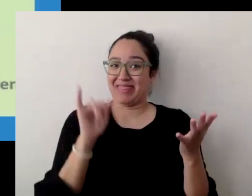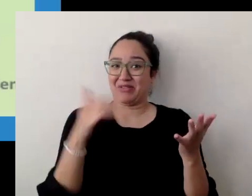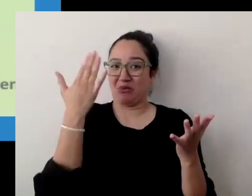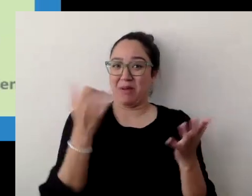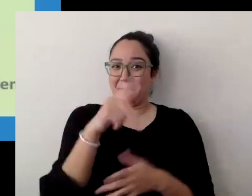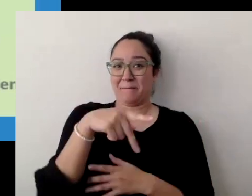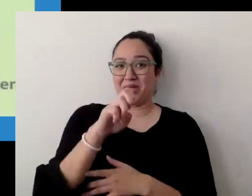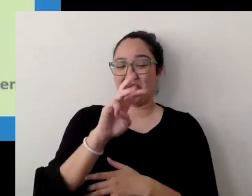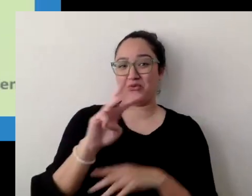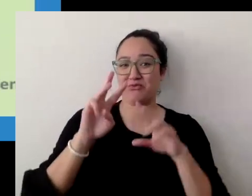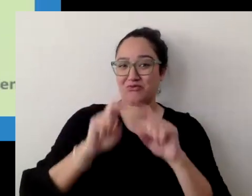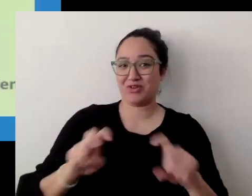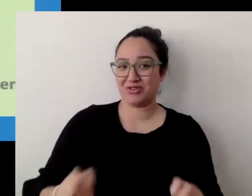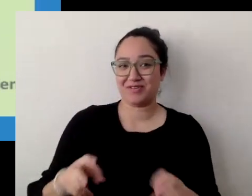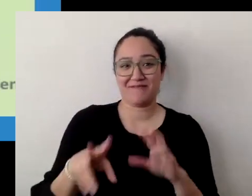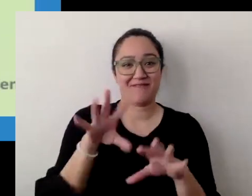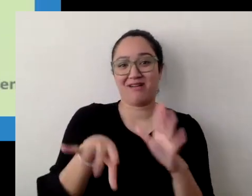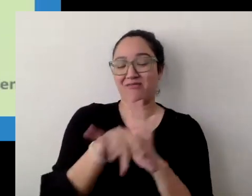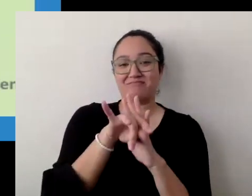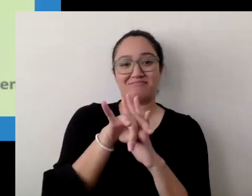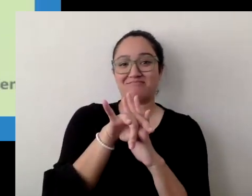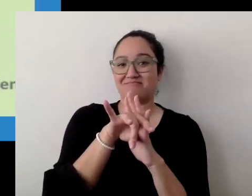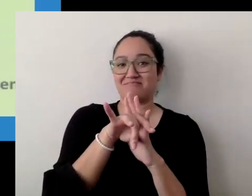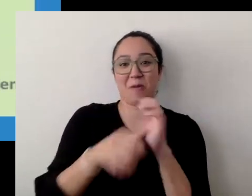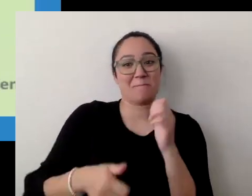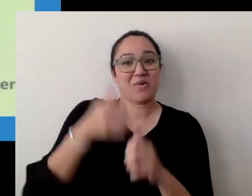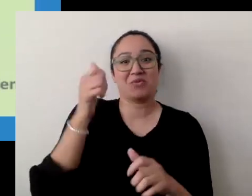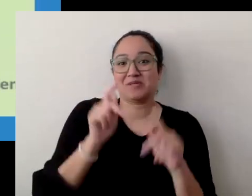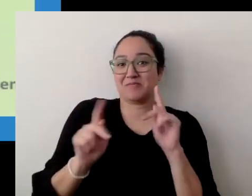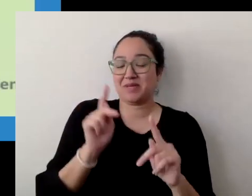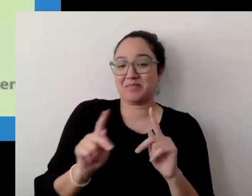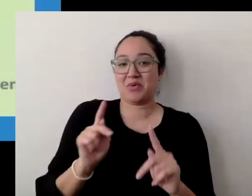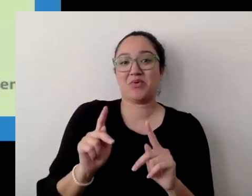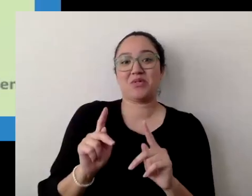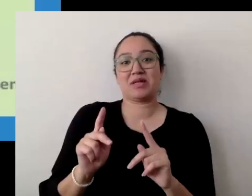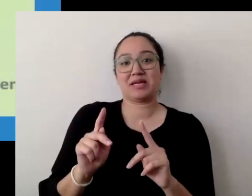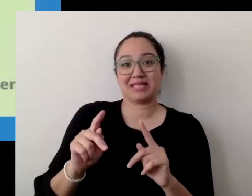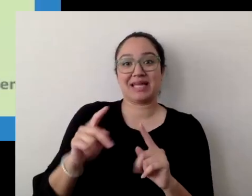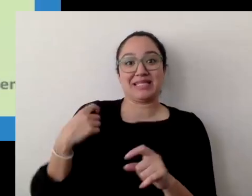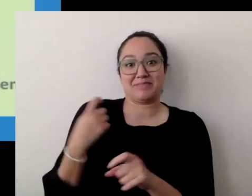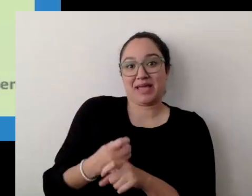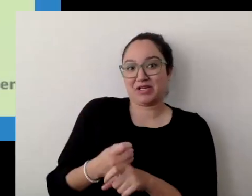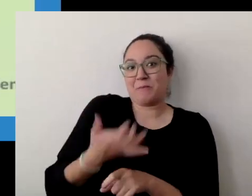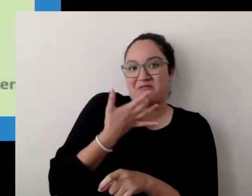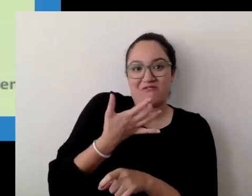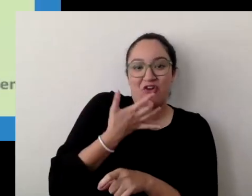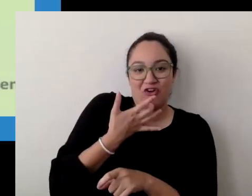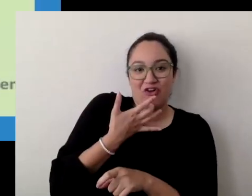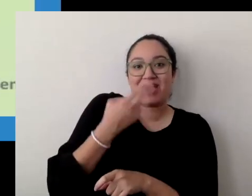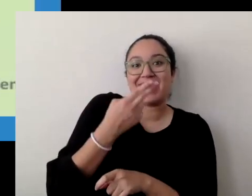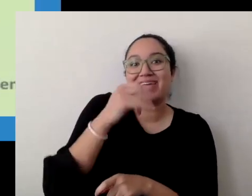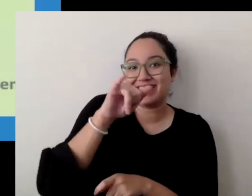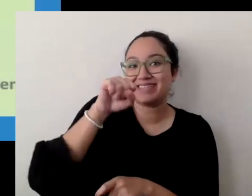surveys found that most people of Hispanic origin in the US prefer the term